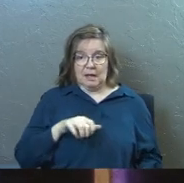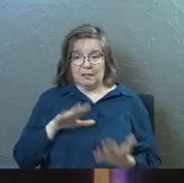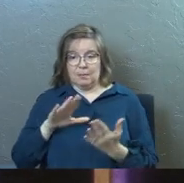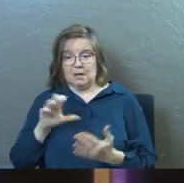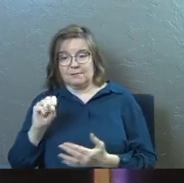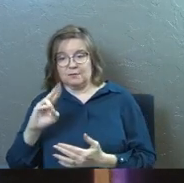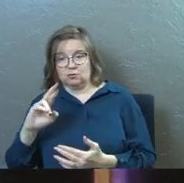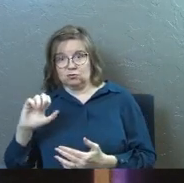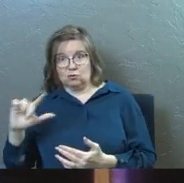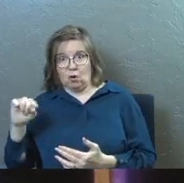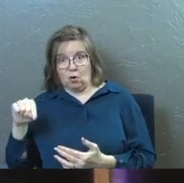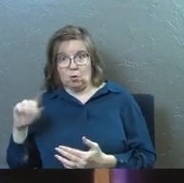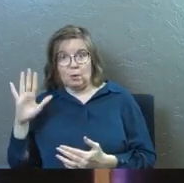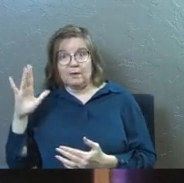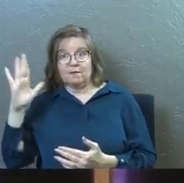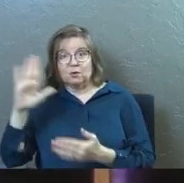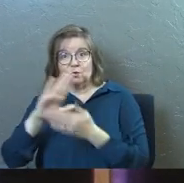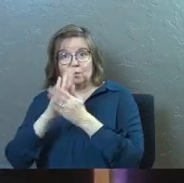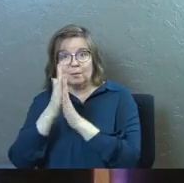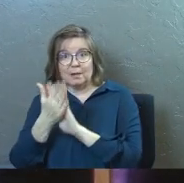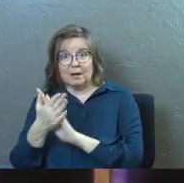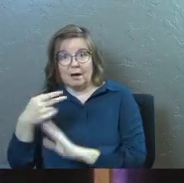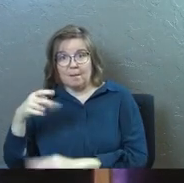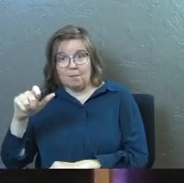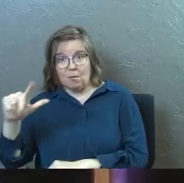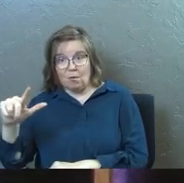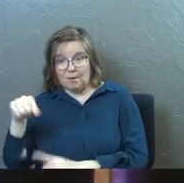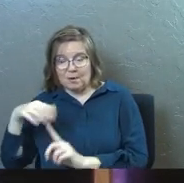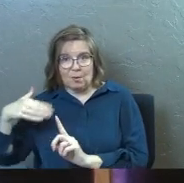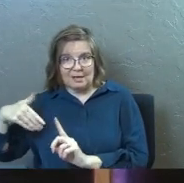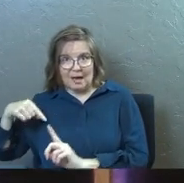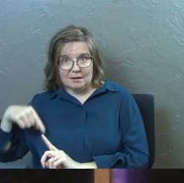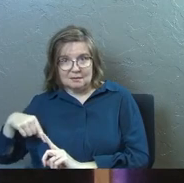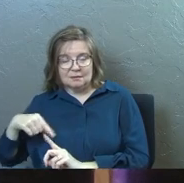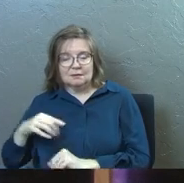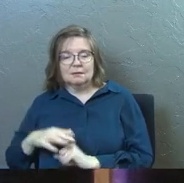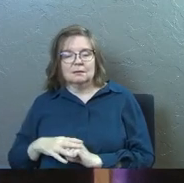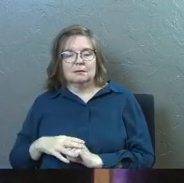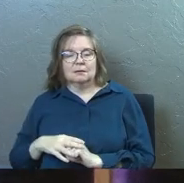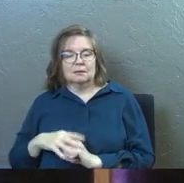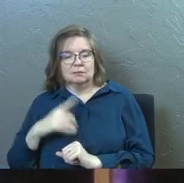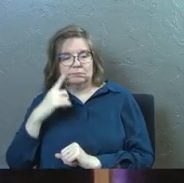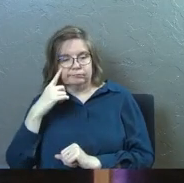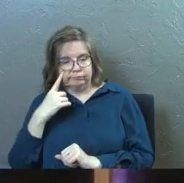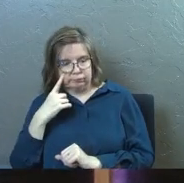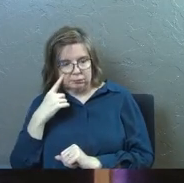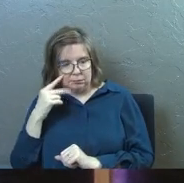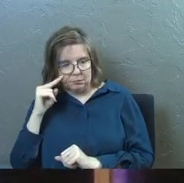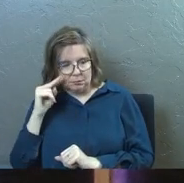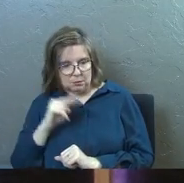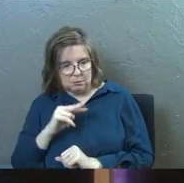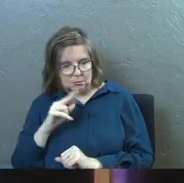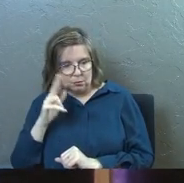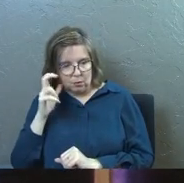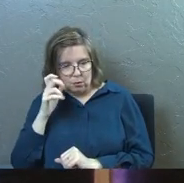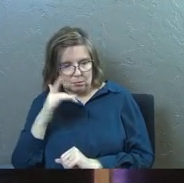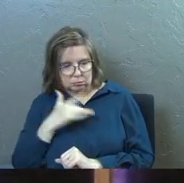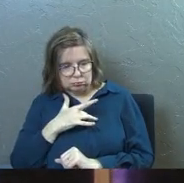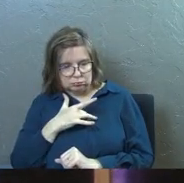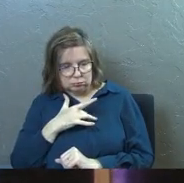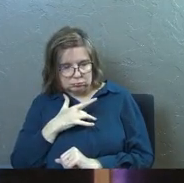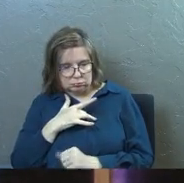Saul, who would someday in the future be the Apostle Paul, but he wasn't yet. He sowed a spiritual seed into